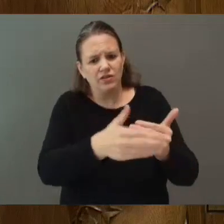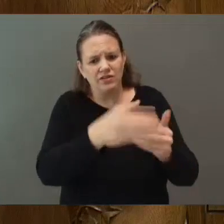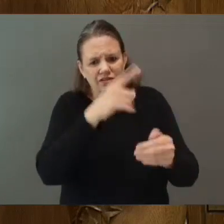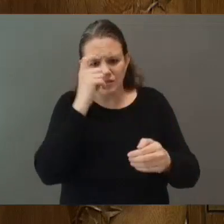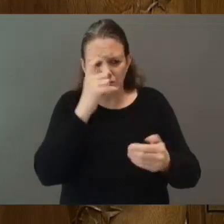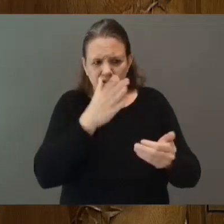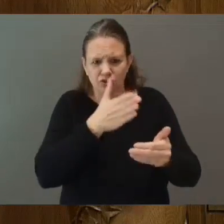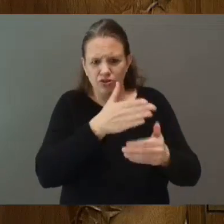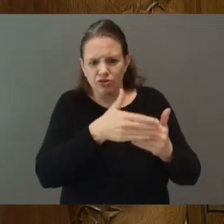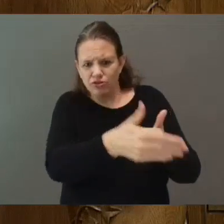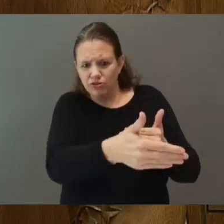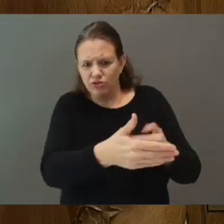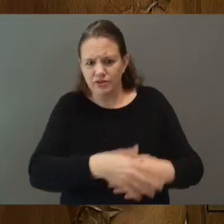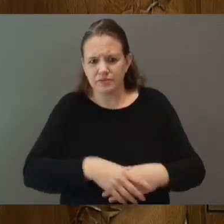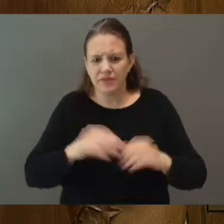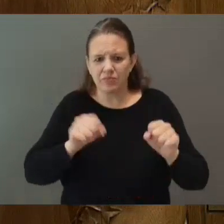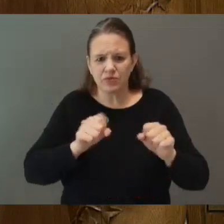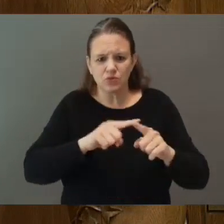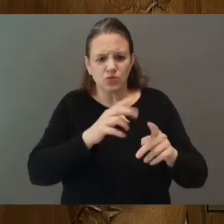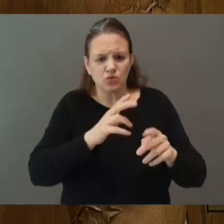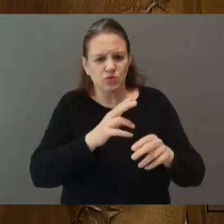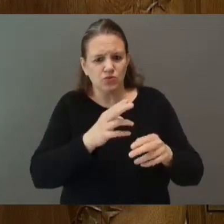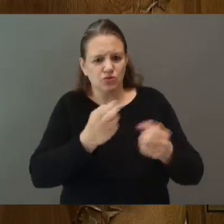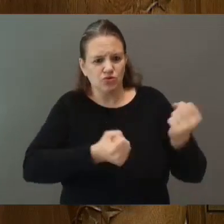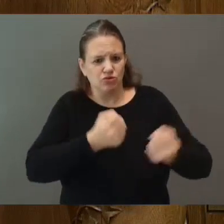Minister of Finance.